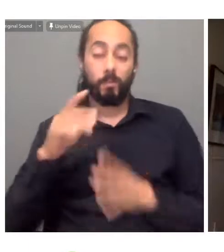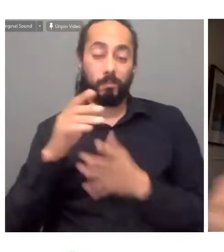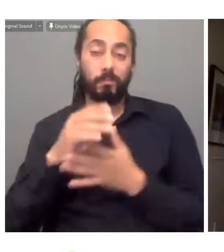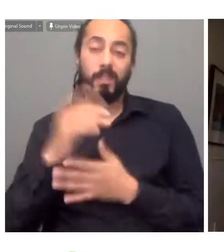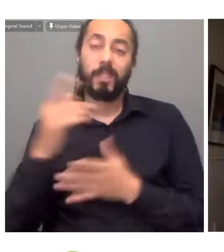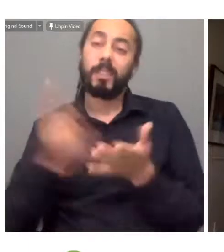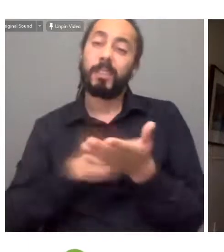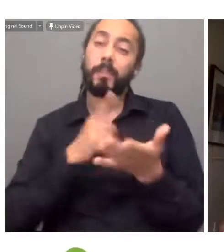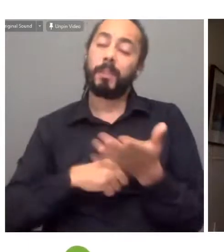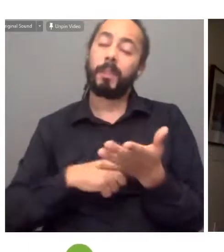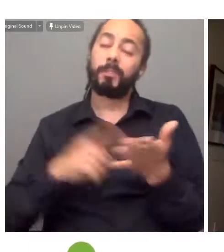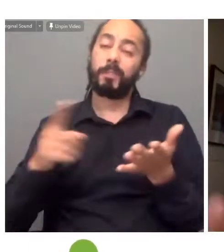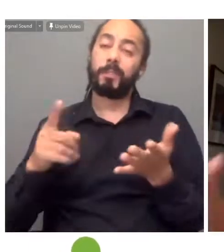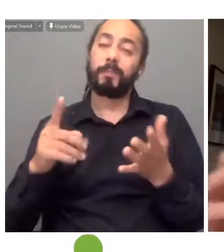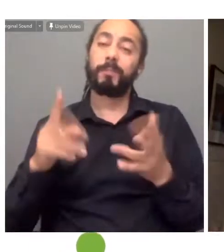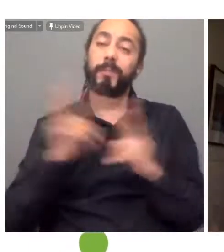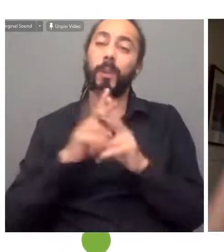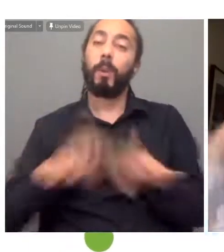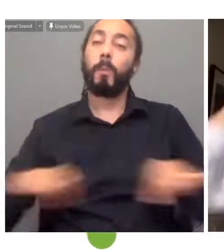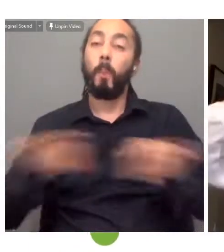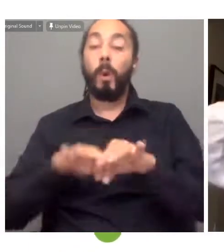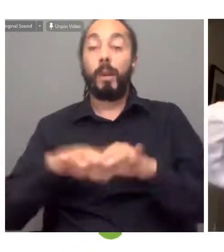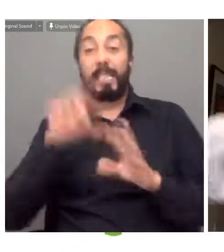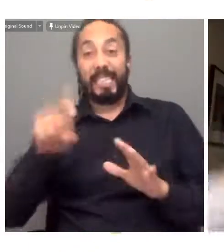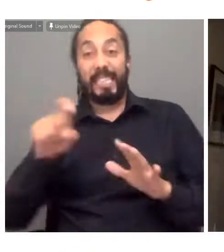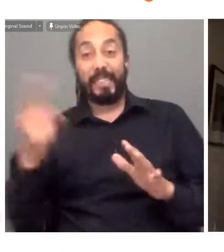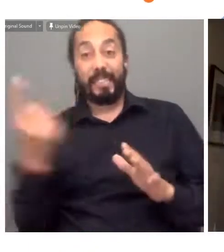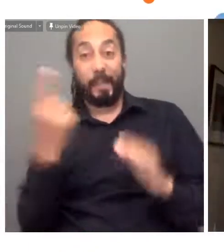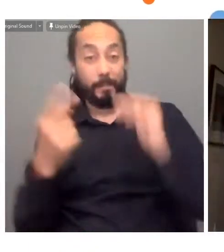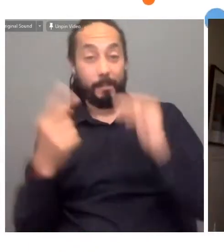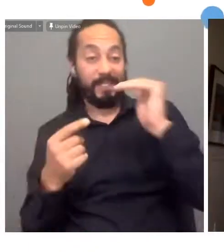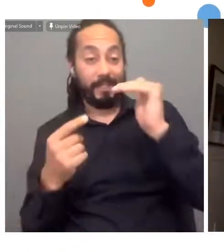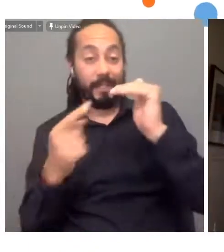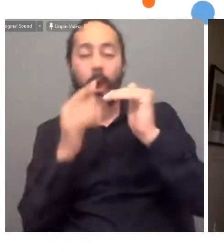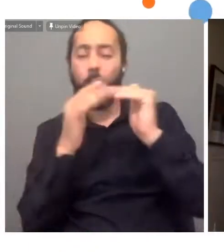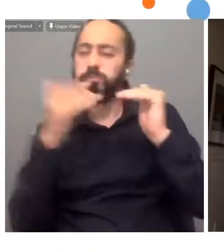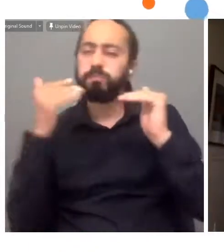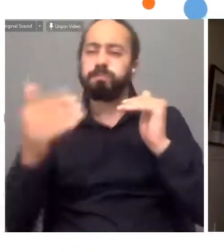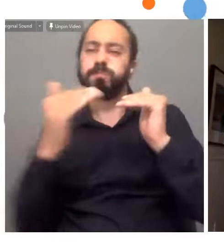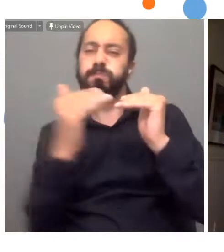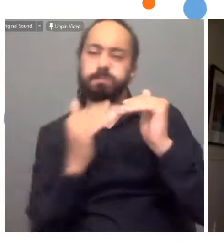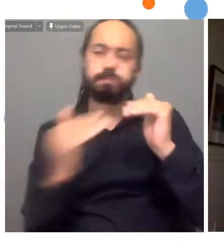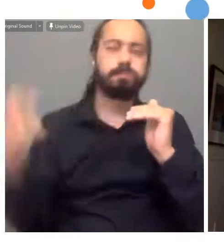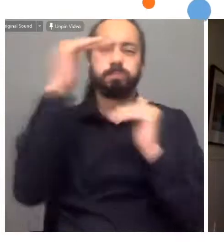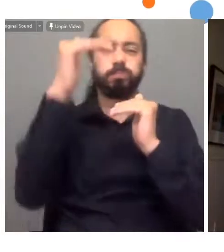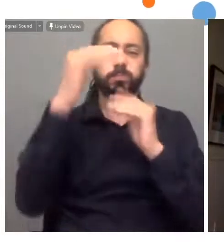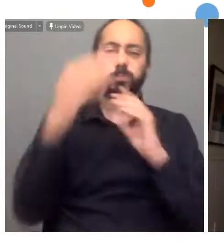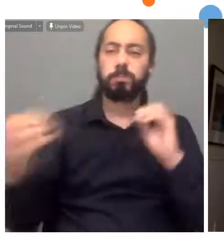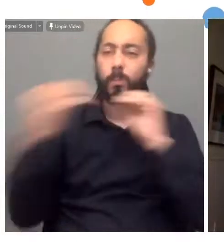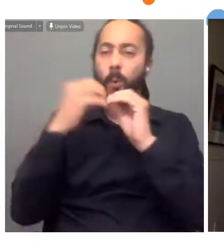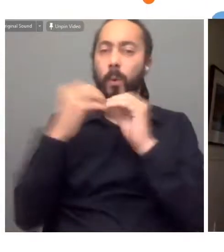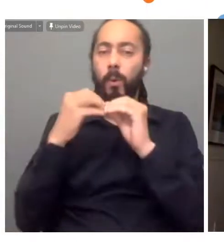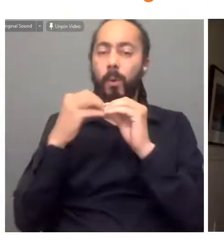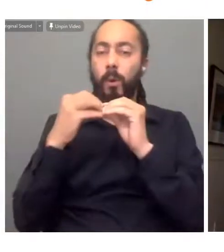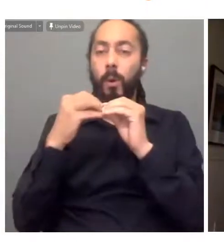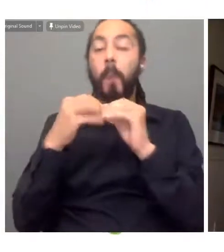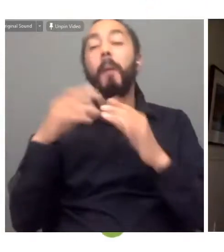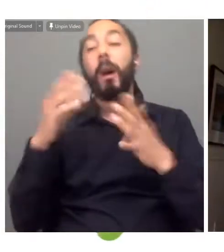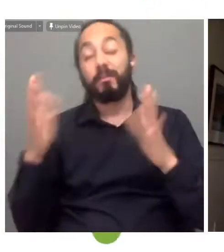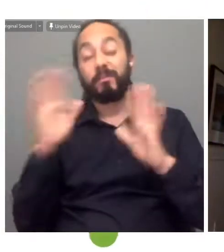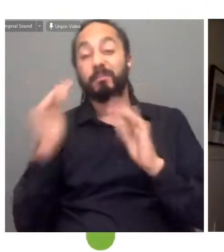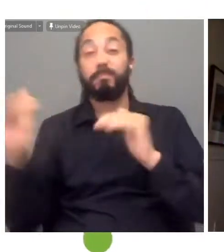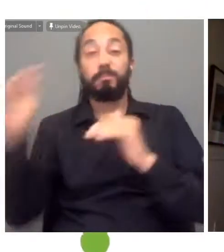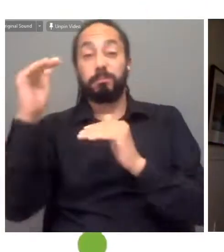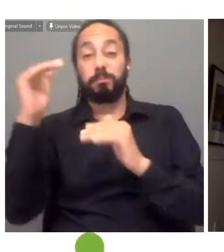from home and working remotely and just making it work, and I think